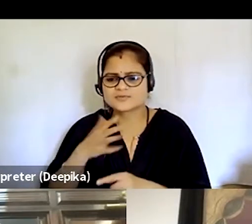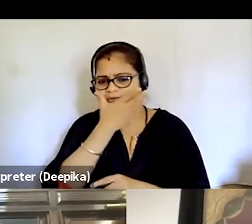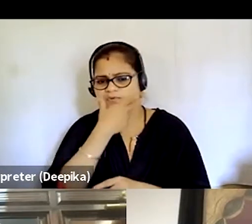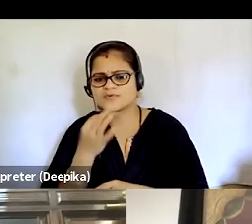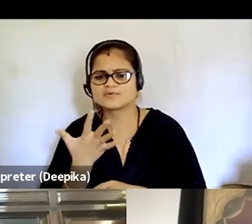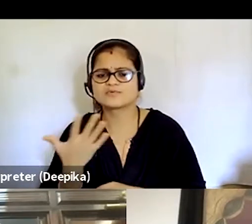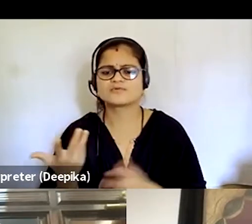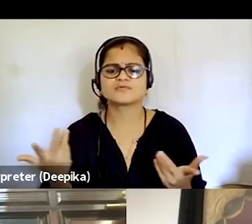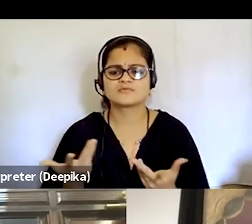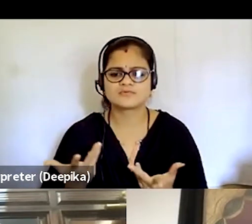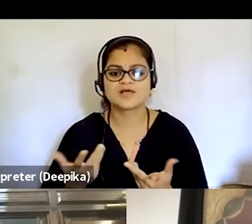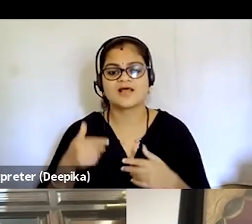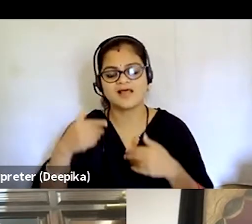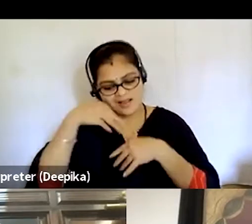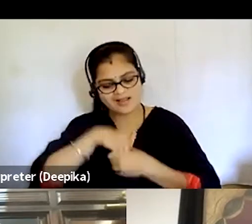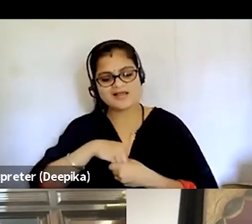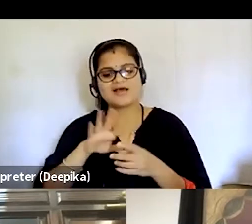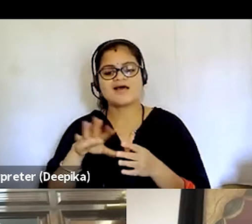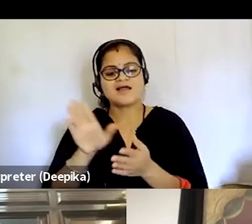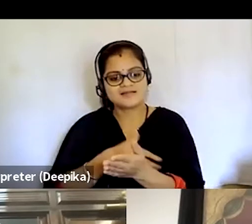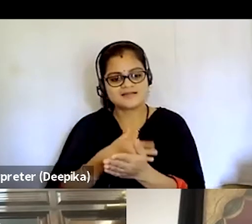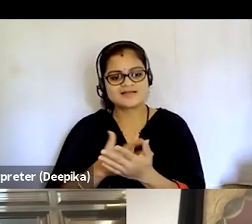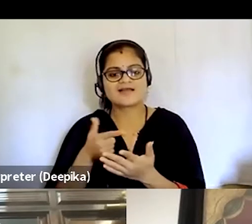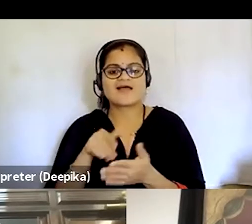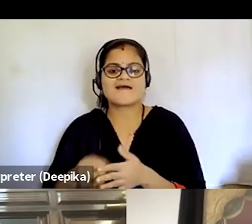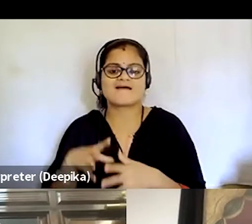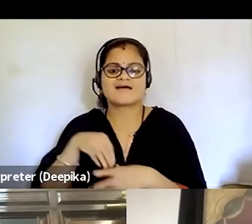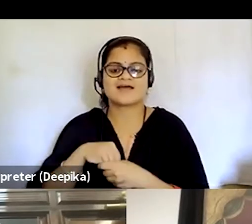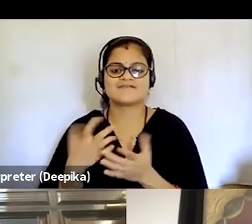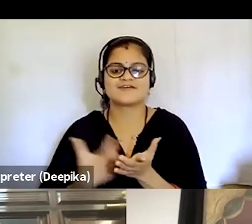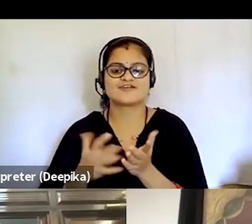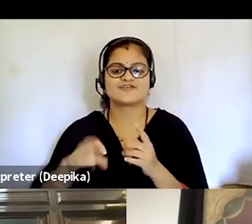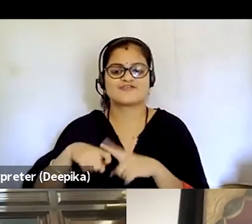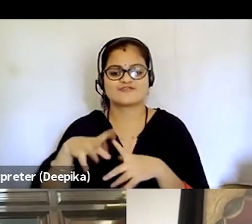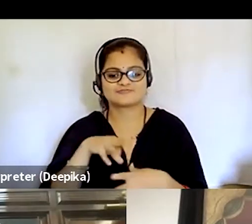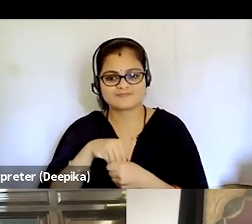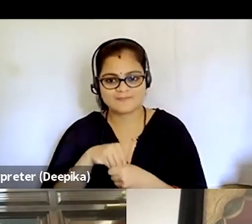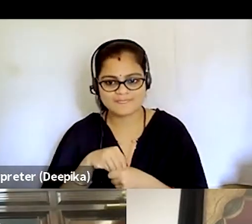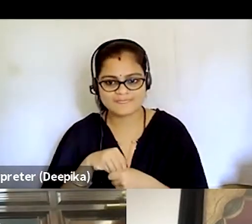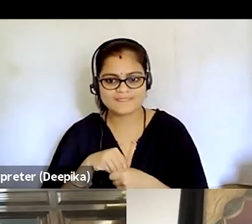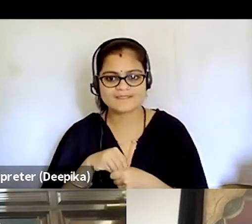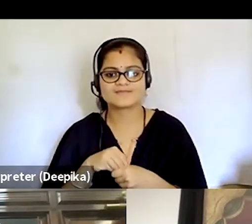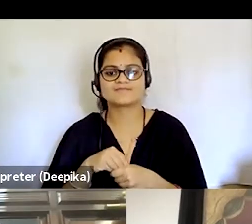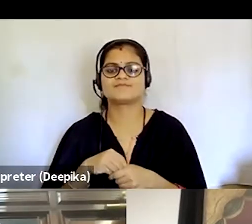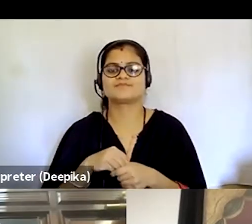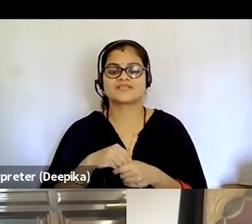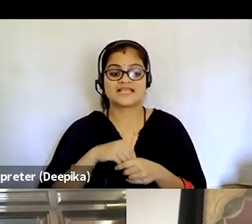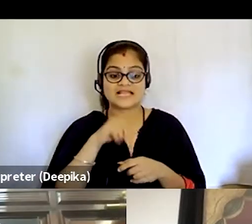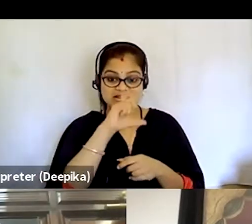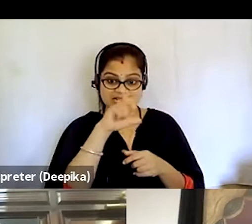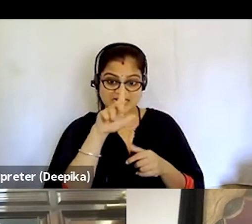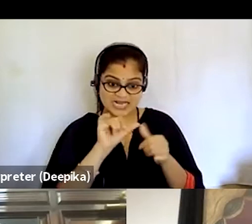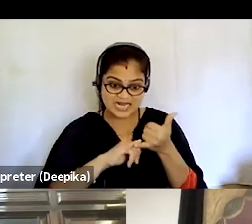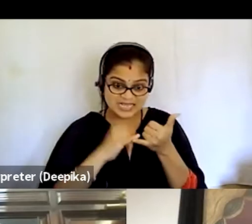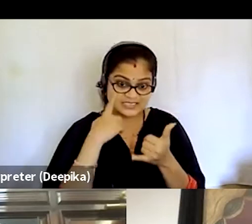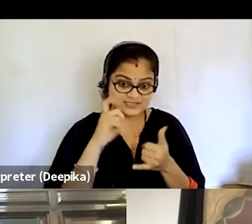have indie rock. We have indie music today. So you have the musicians that play everybody's classic rock favorites. Like we did